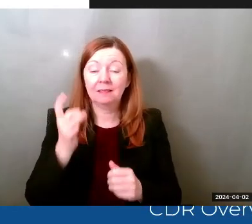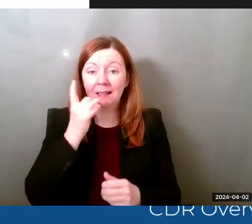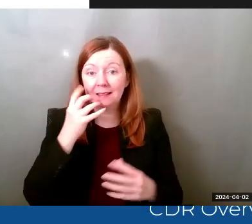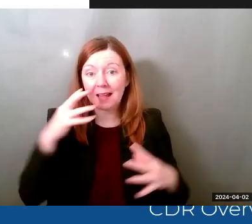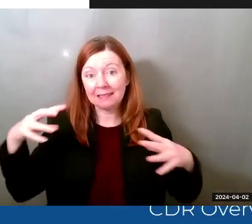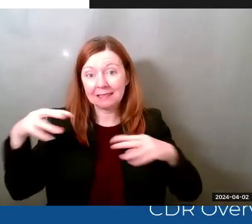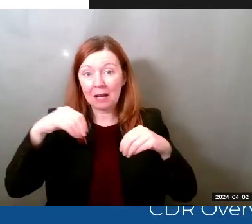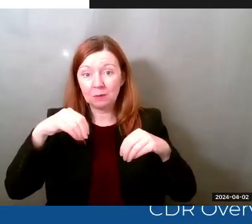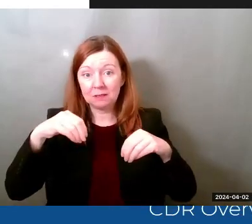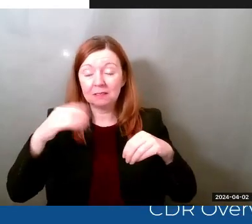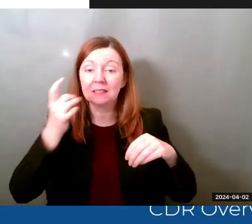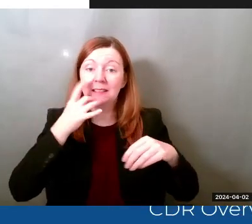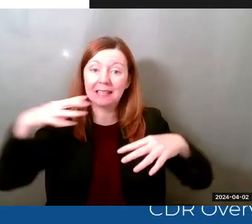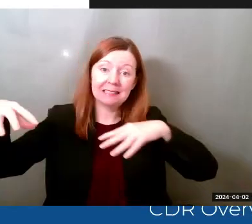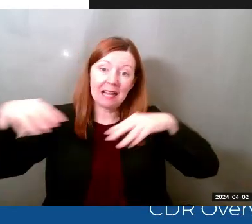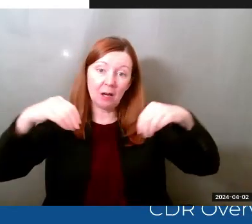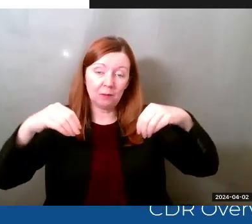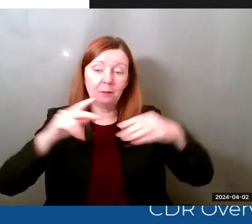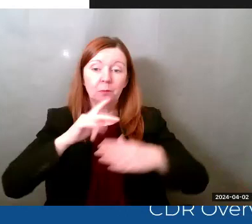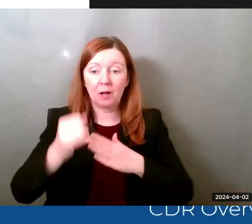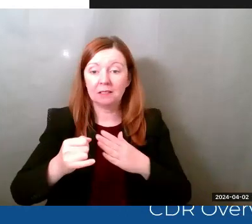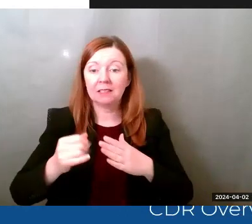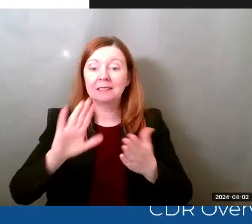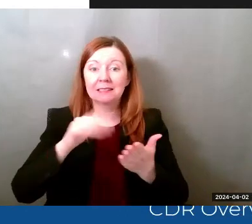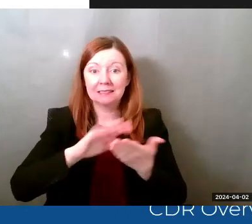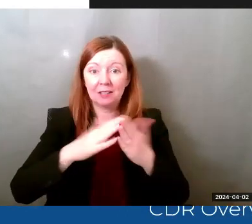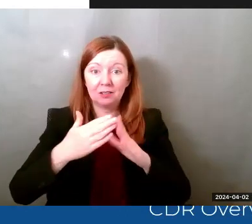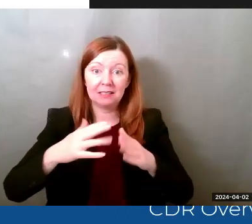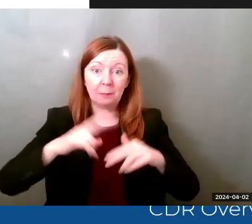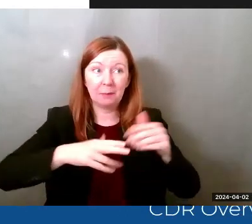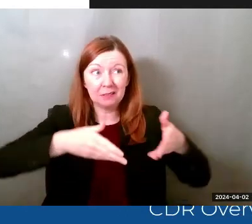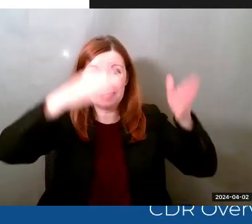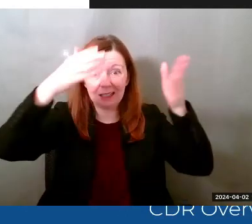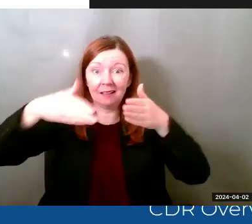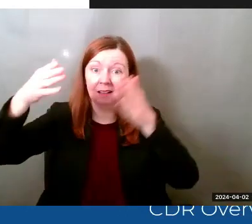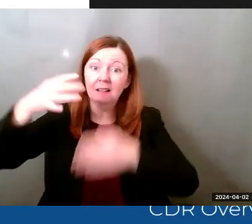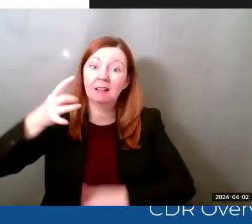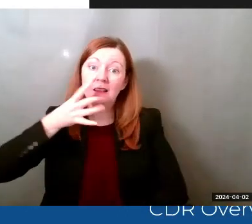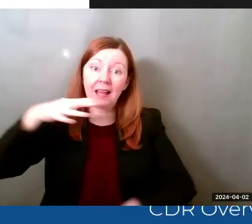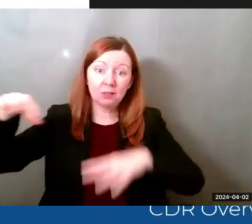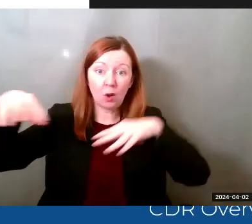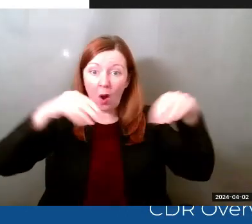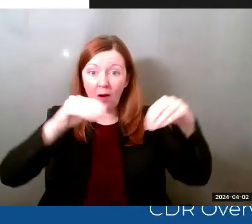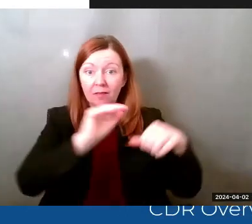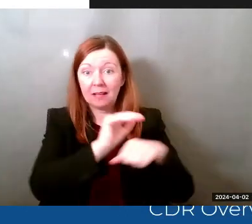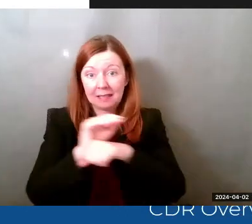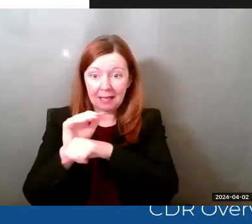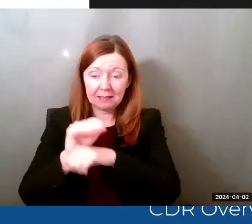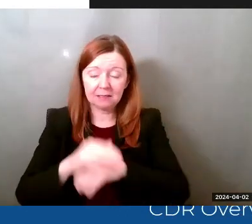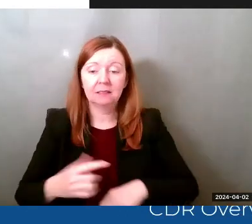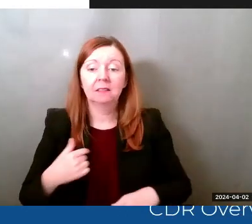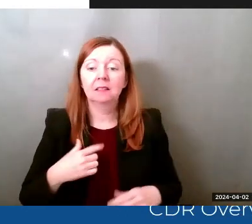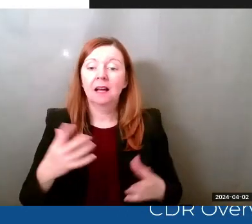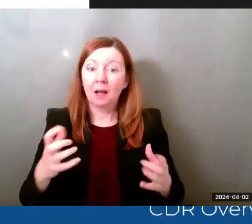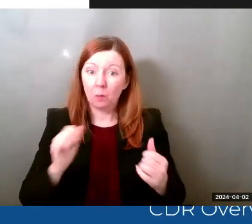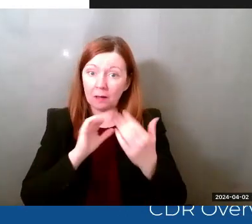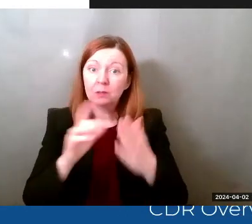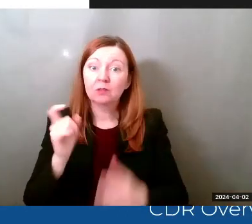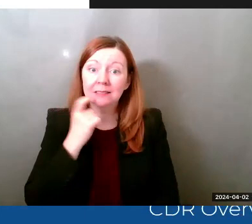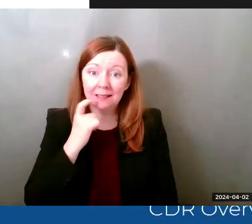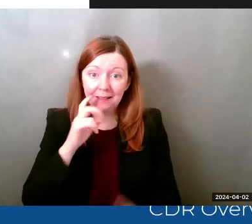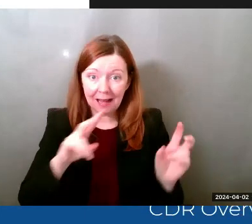project, turning off Center City building lights at nighttime. And I do want to address the glass